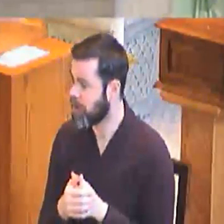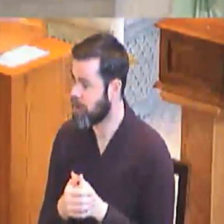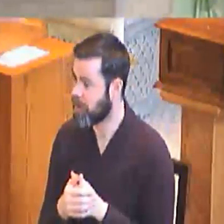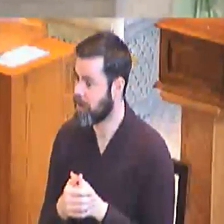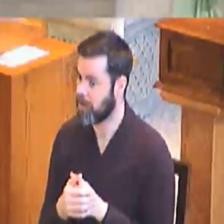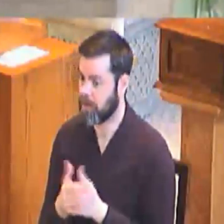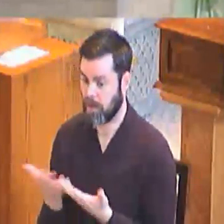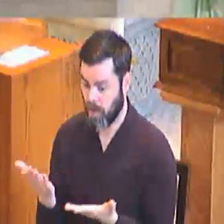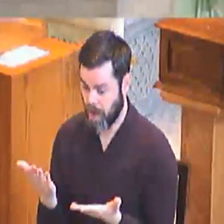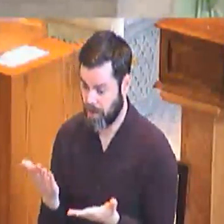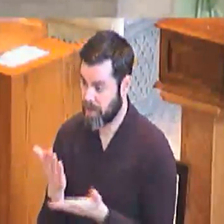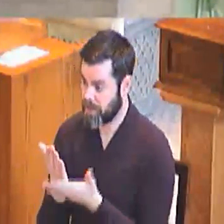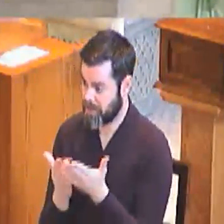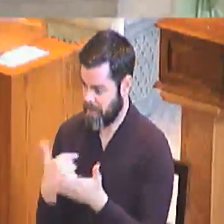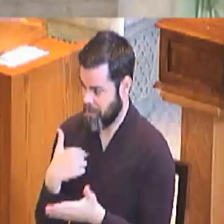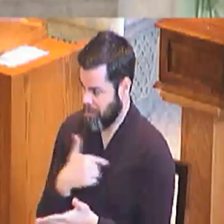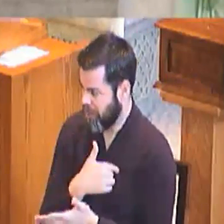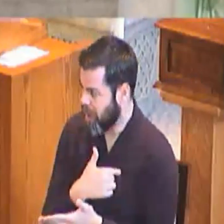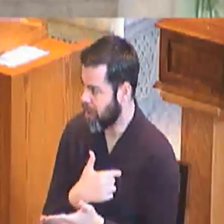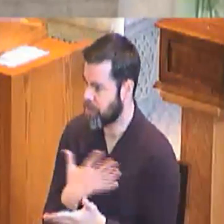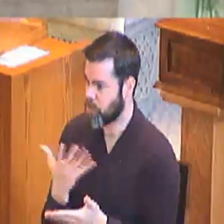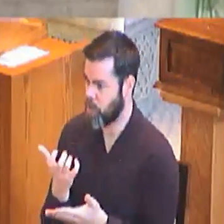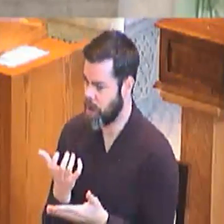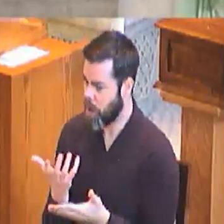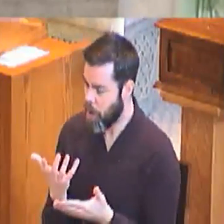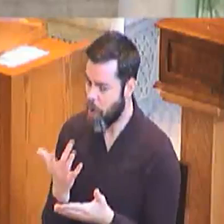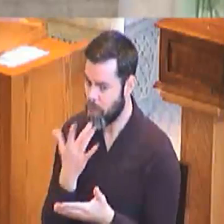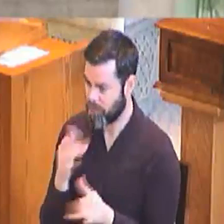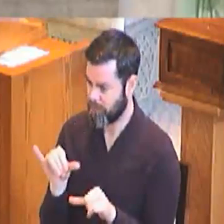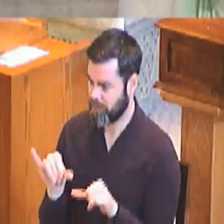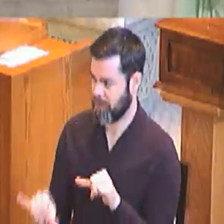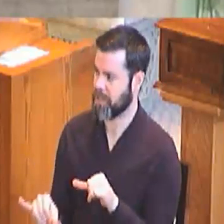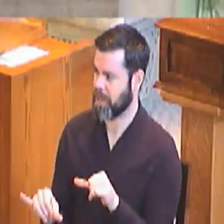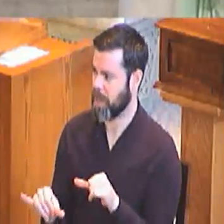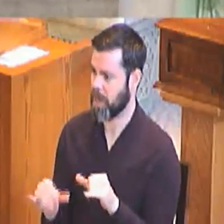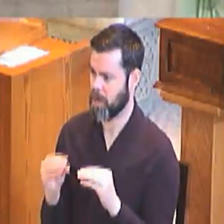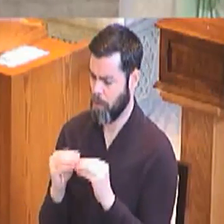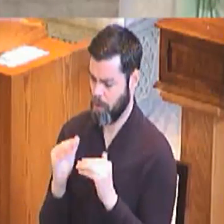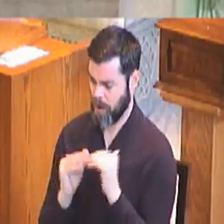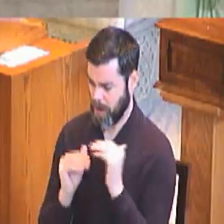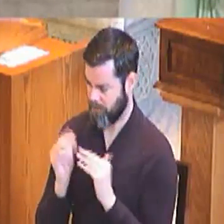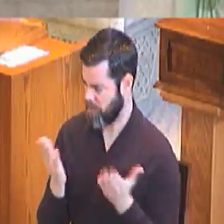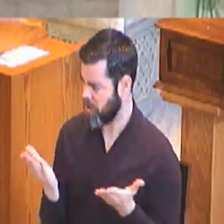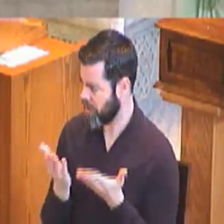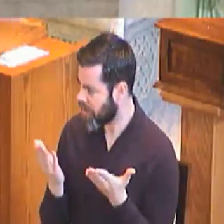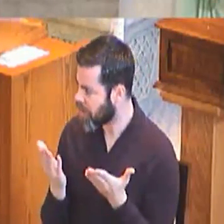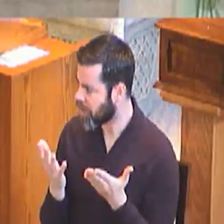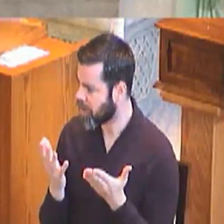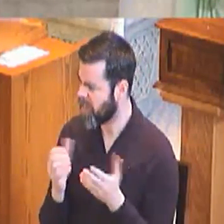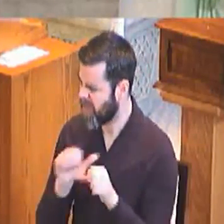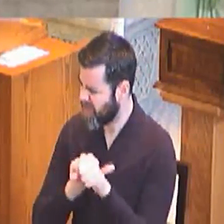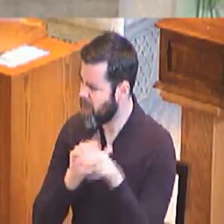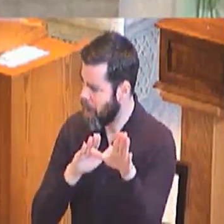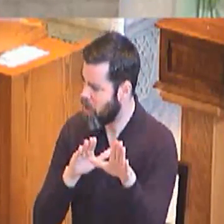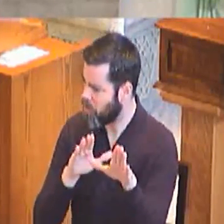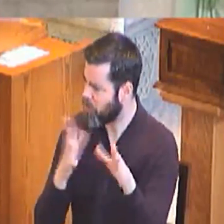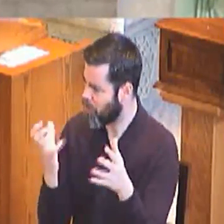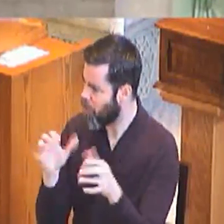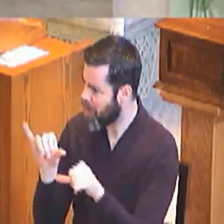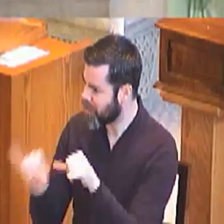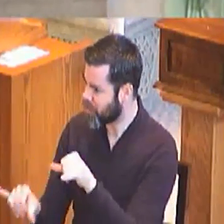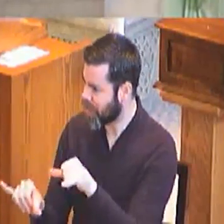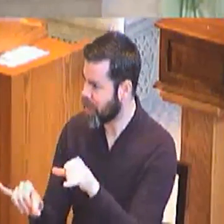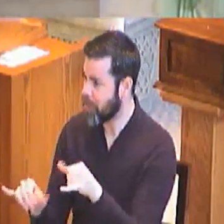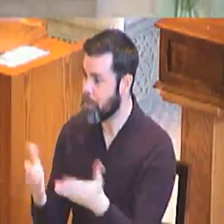have constantly wanted to stay on the mountaintop? Yes, we do. We experience that in our